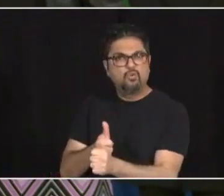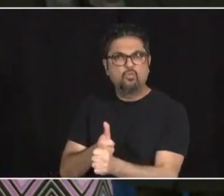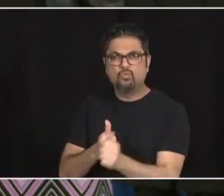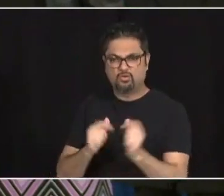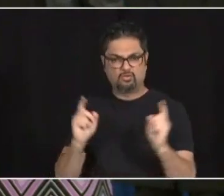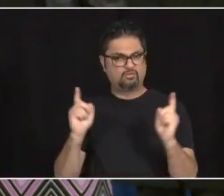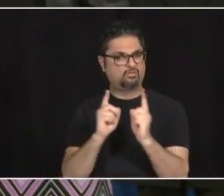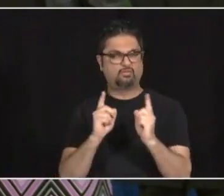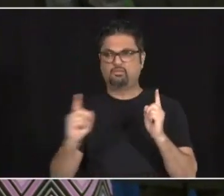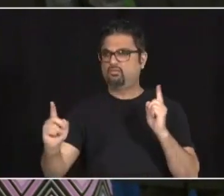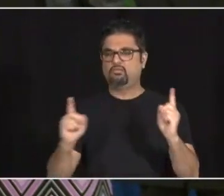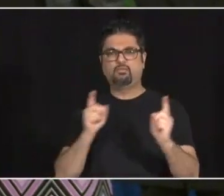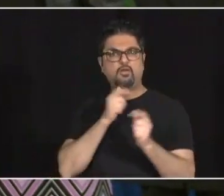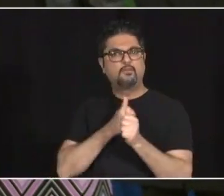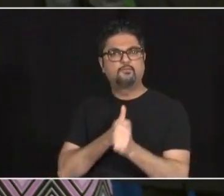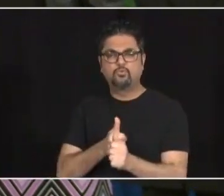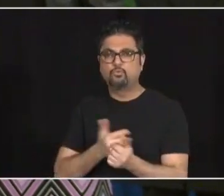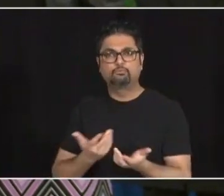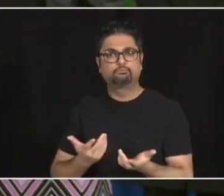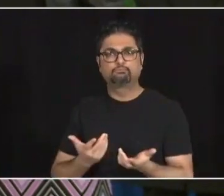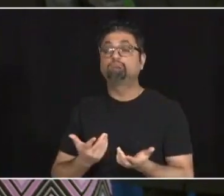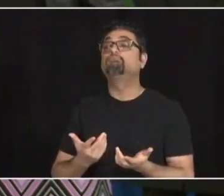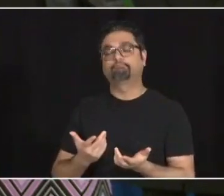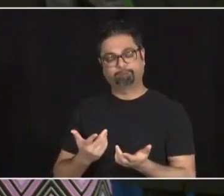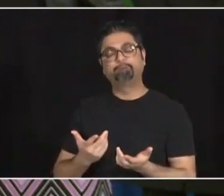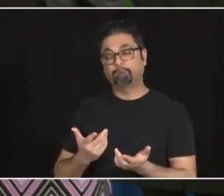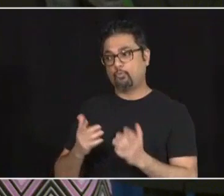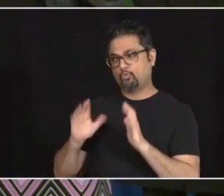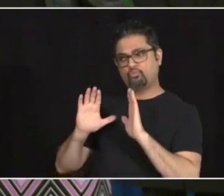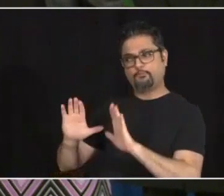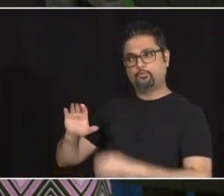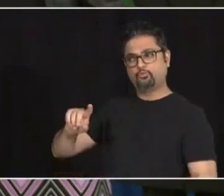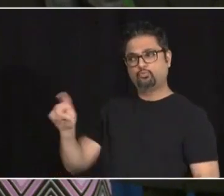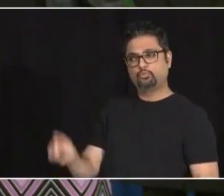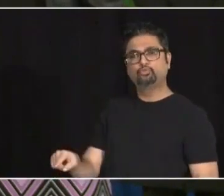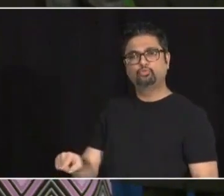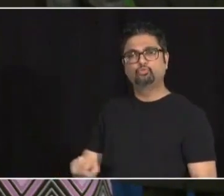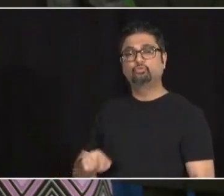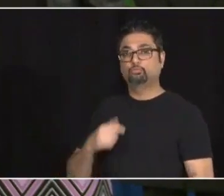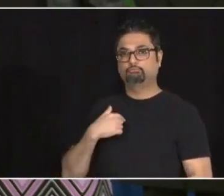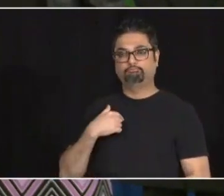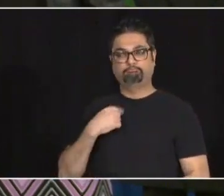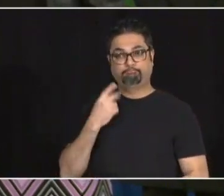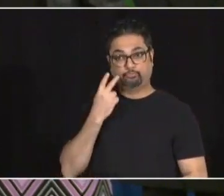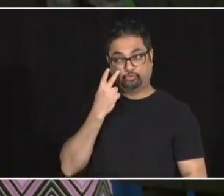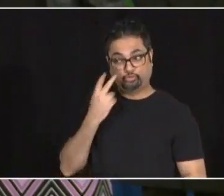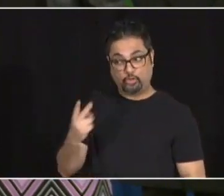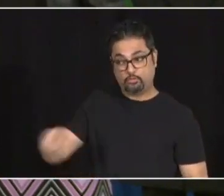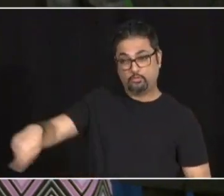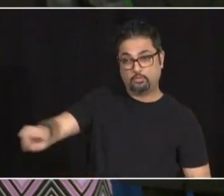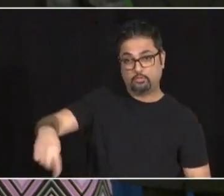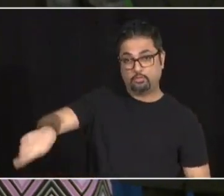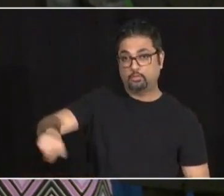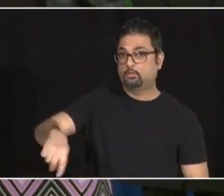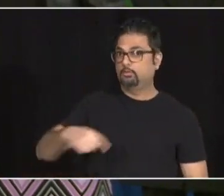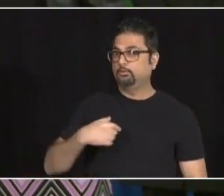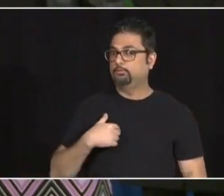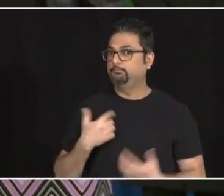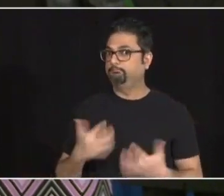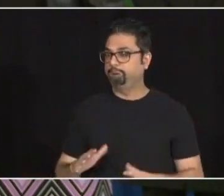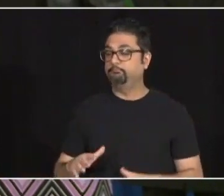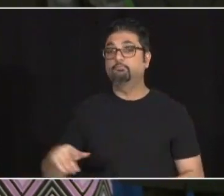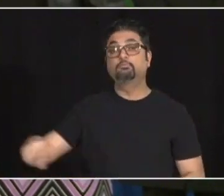that's a great question. You know, when I looked out the window and we see these people that are